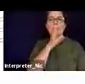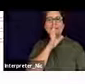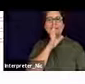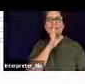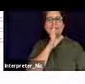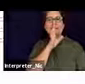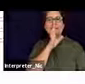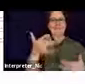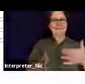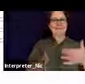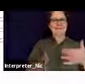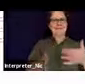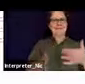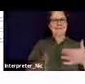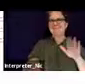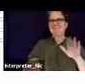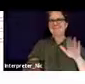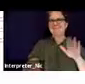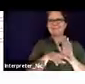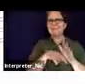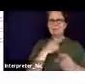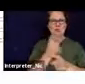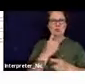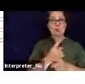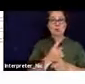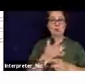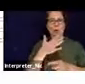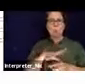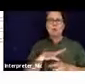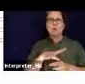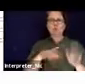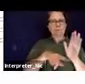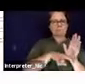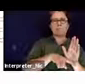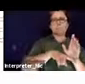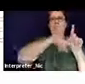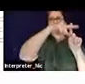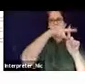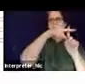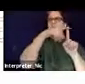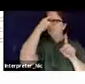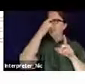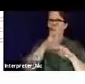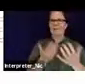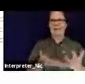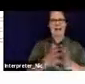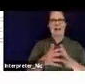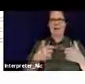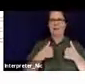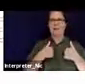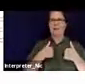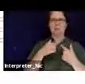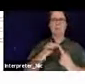They've all got negative connotations. And what we want them to do is we want them to be thinking about, actually, how am I going to stand out positively?